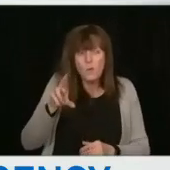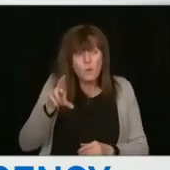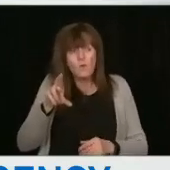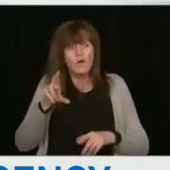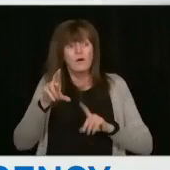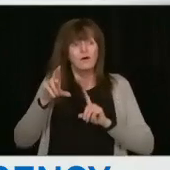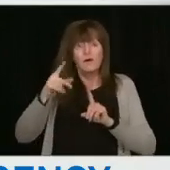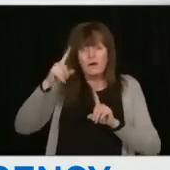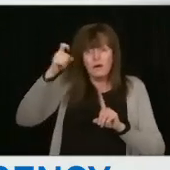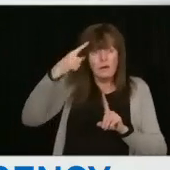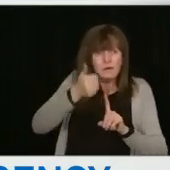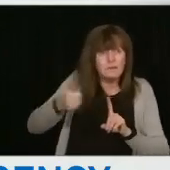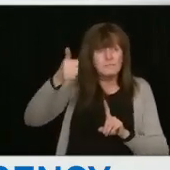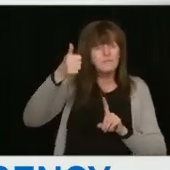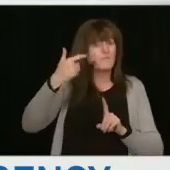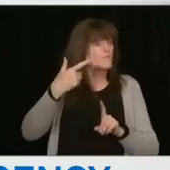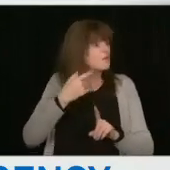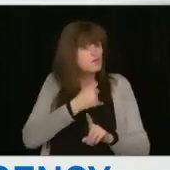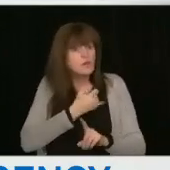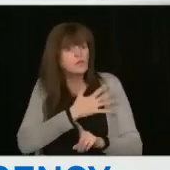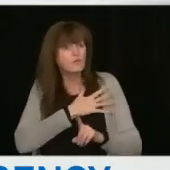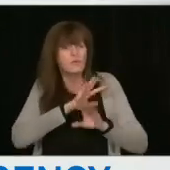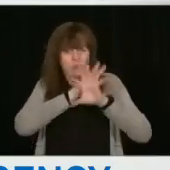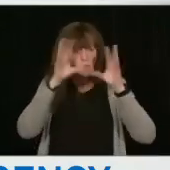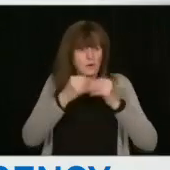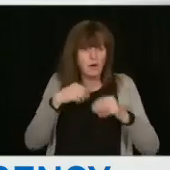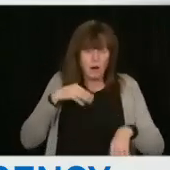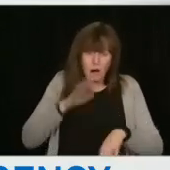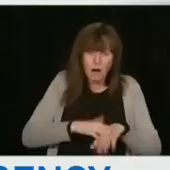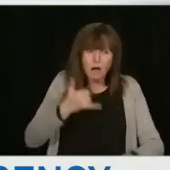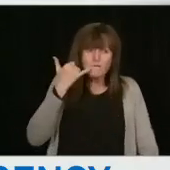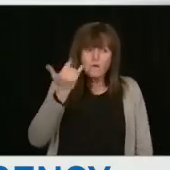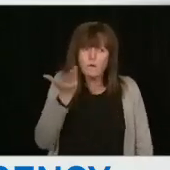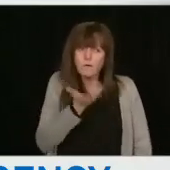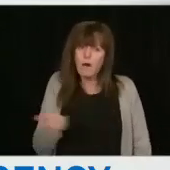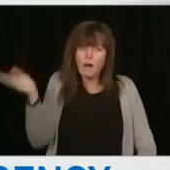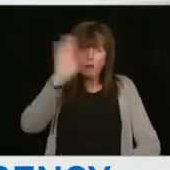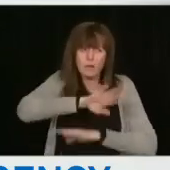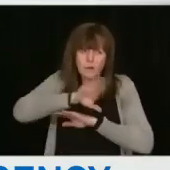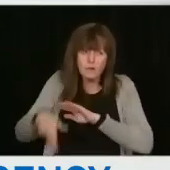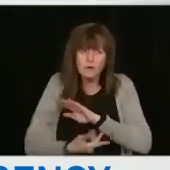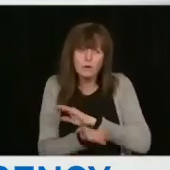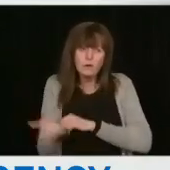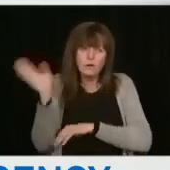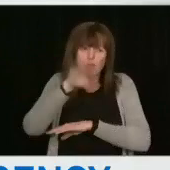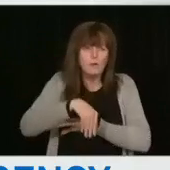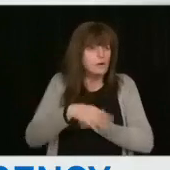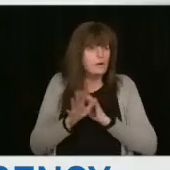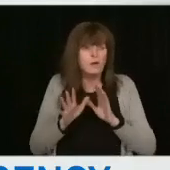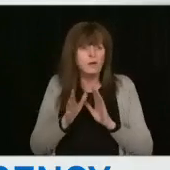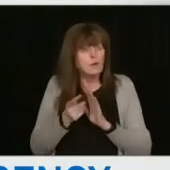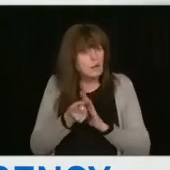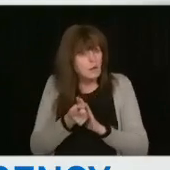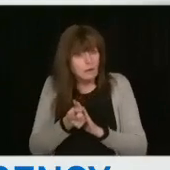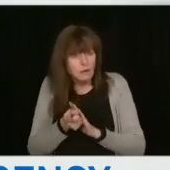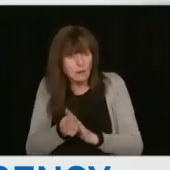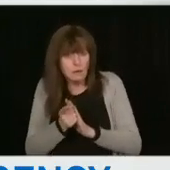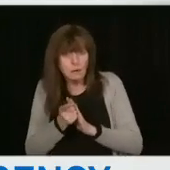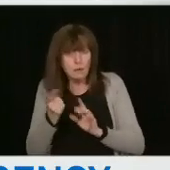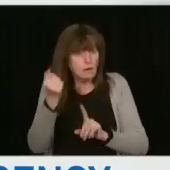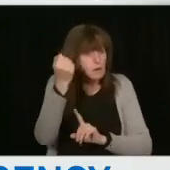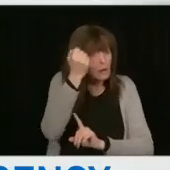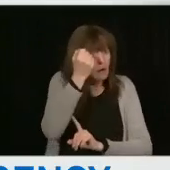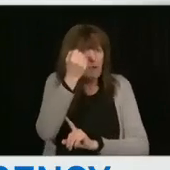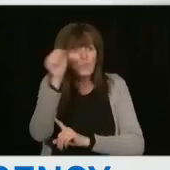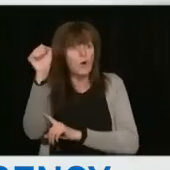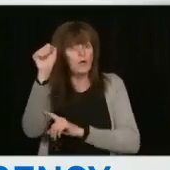were you snowmobiling on Saturday in cottage country while Ottawa was under siege, as you say? Let me tell you,